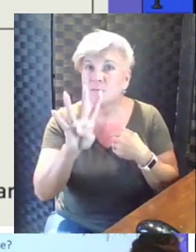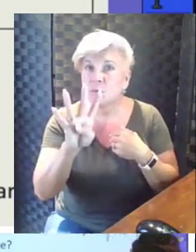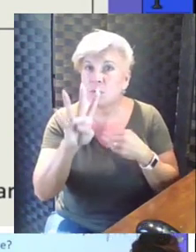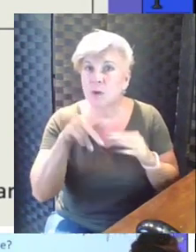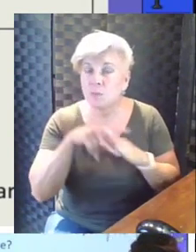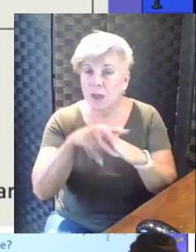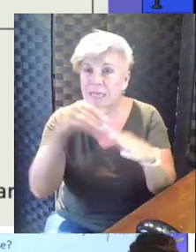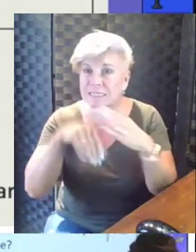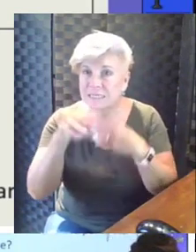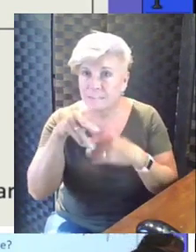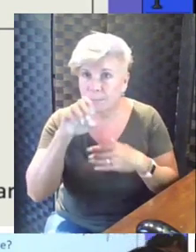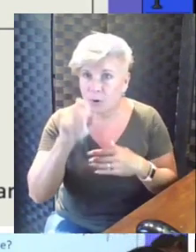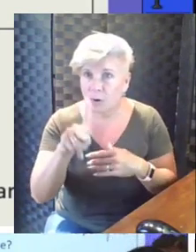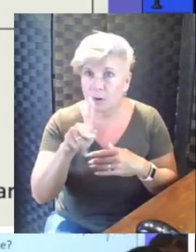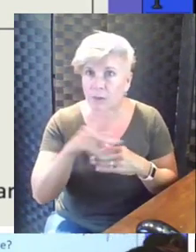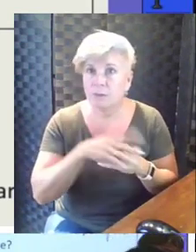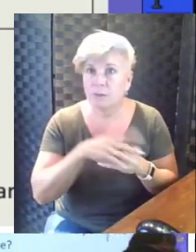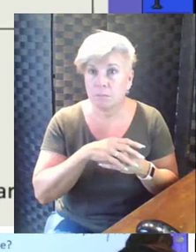in the park.